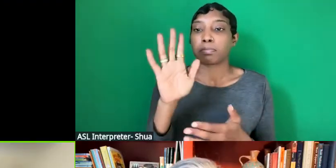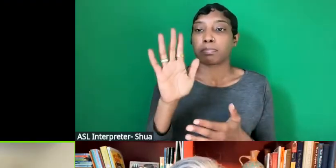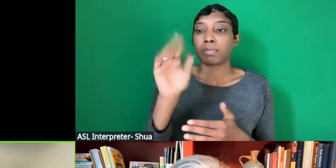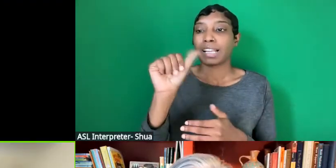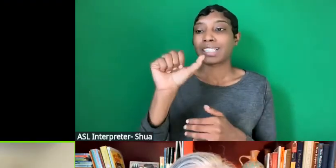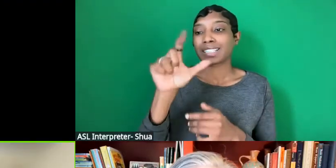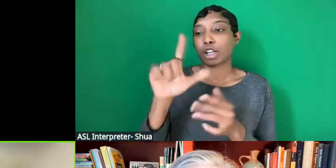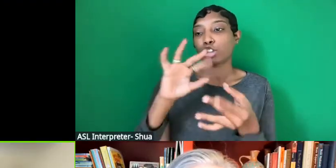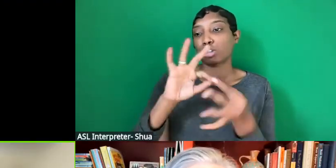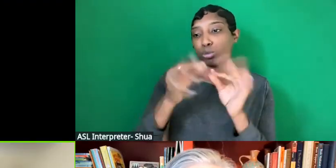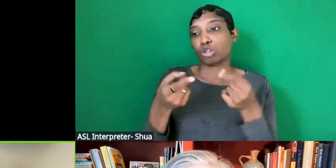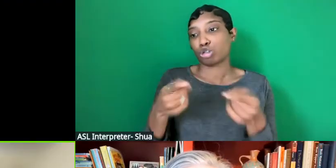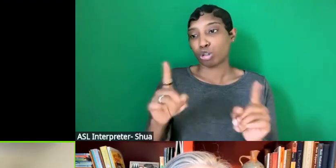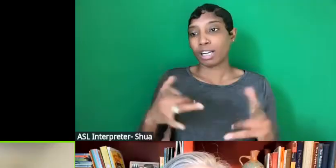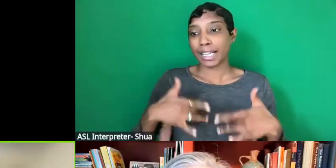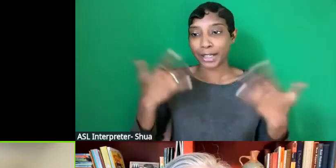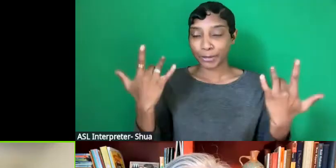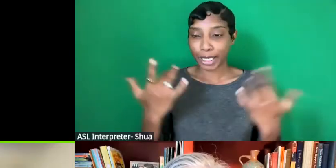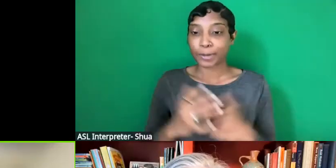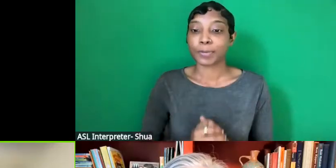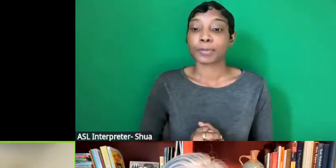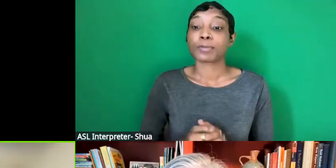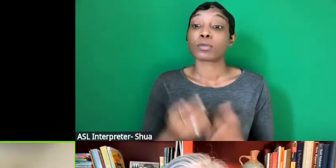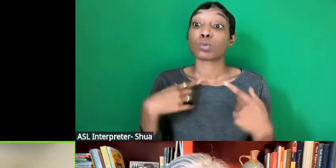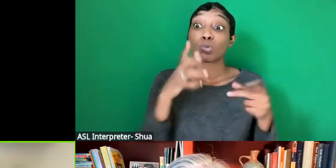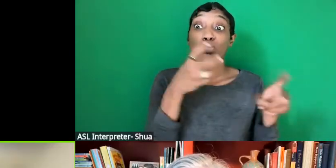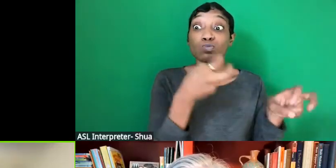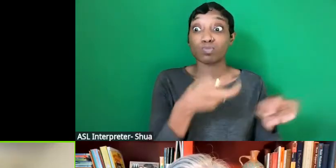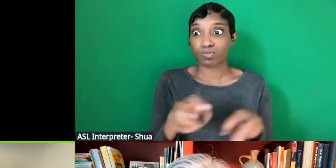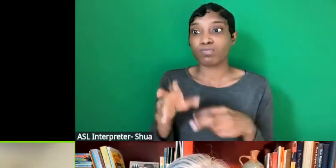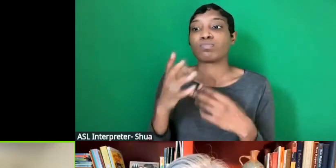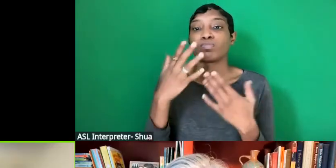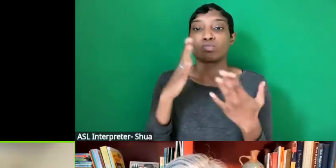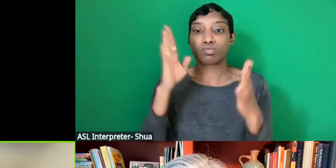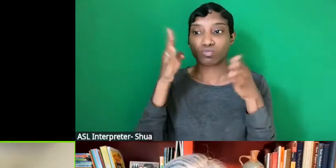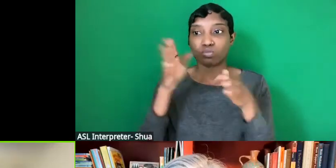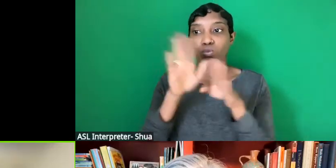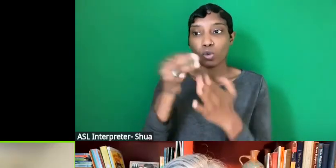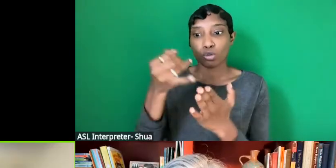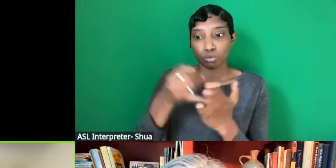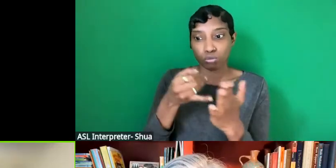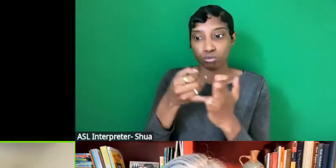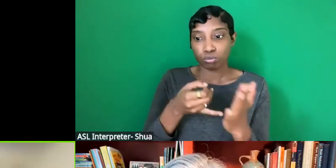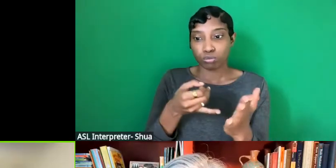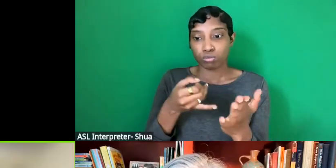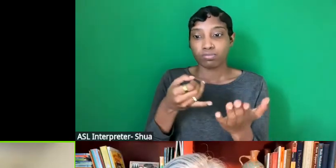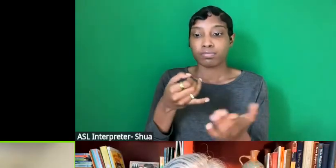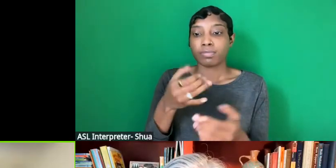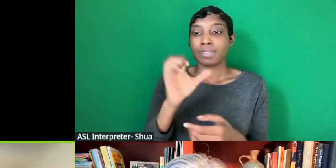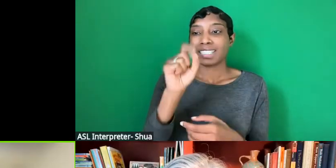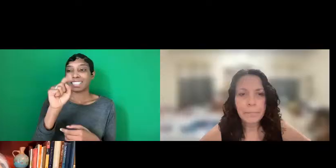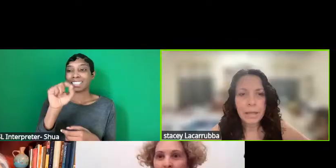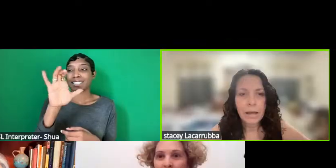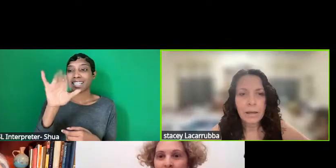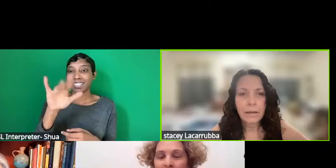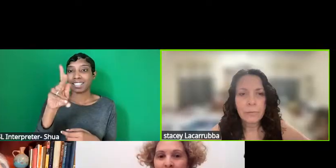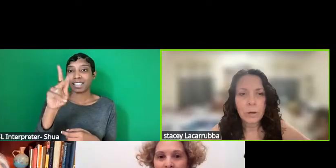interpretation during the event. Now, let me introduce you to our crafters, Stacy K. Can you tell us